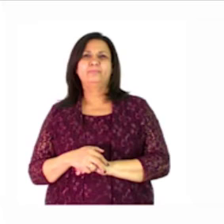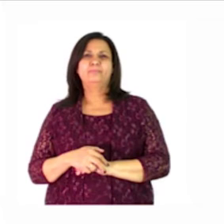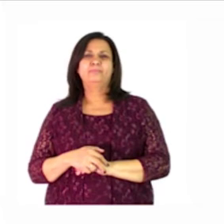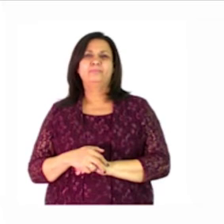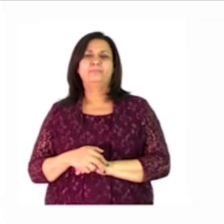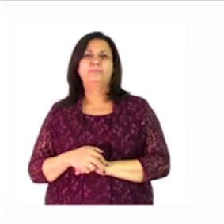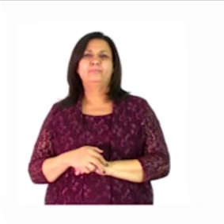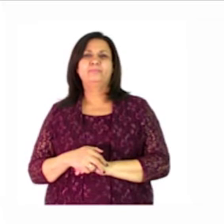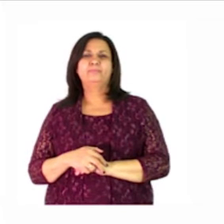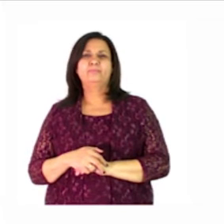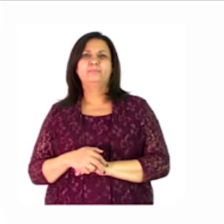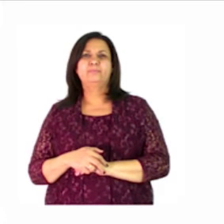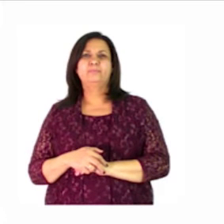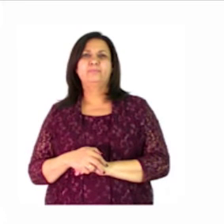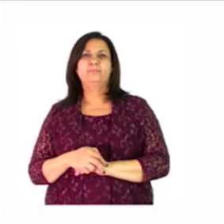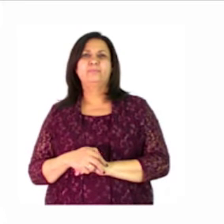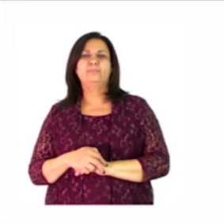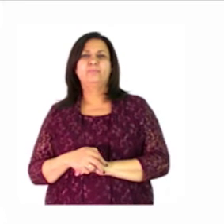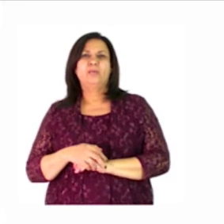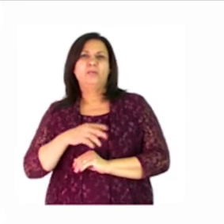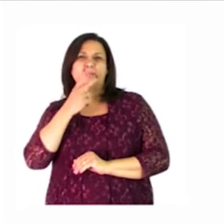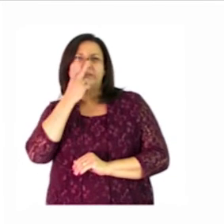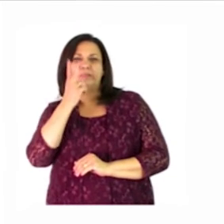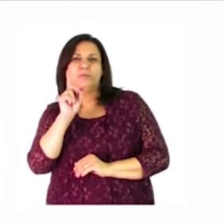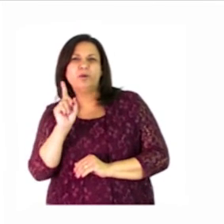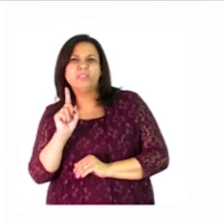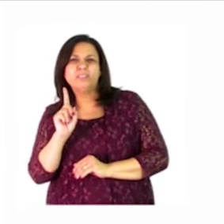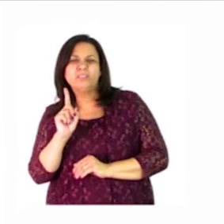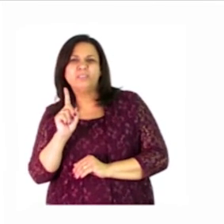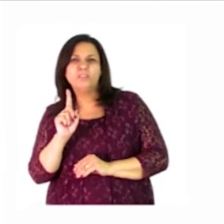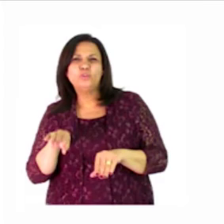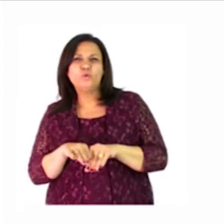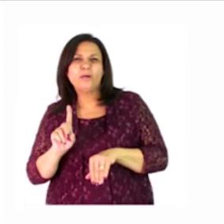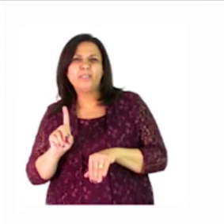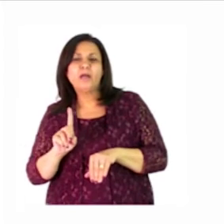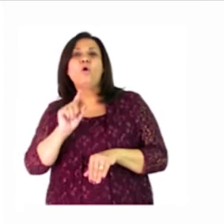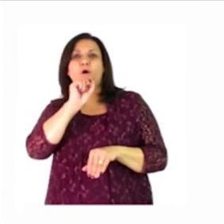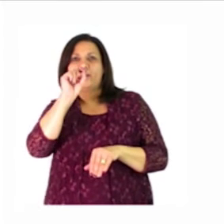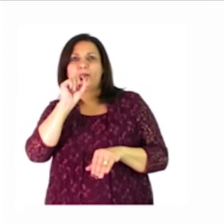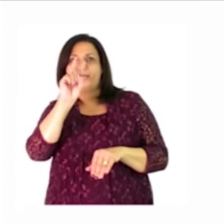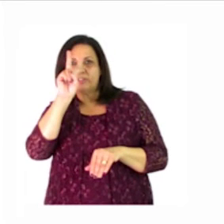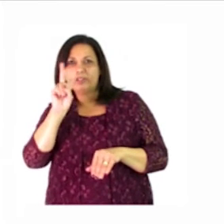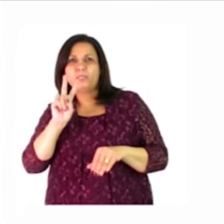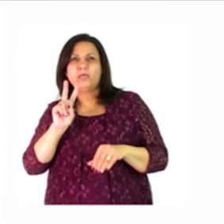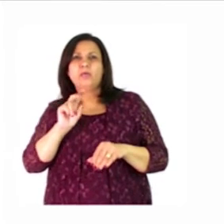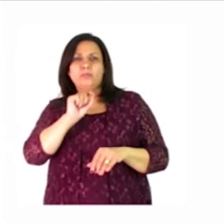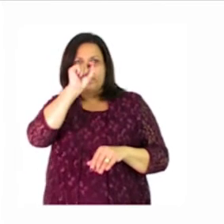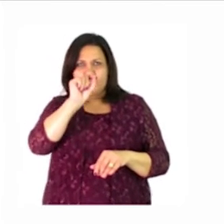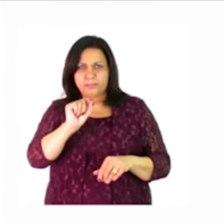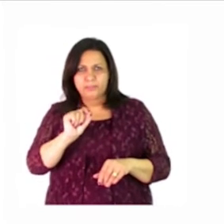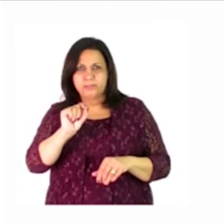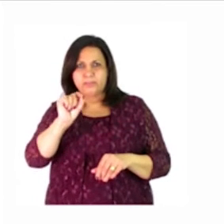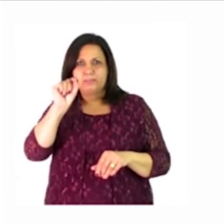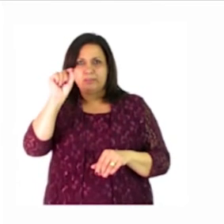On page 23, it says, trace the dotted lines. We need to